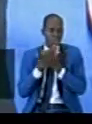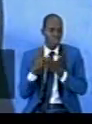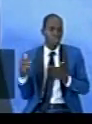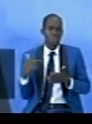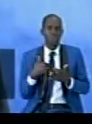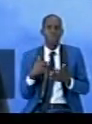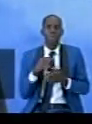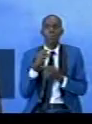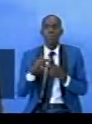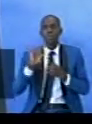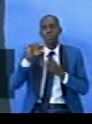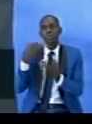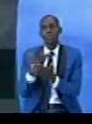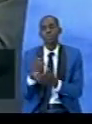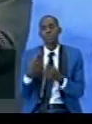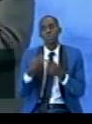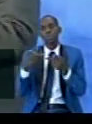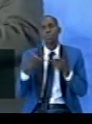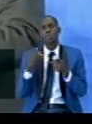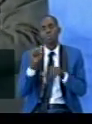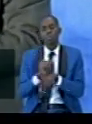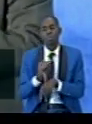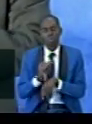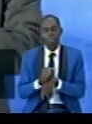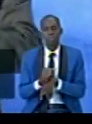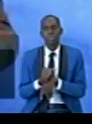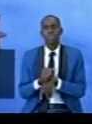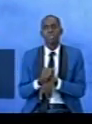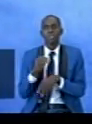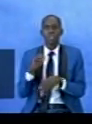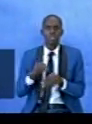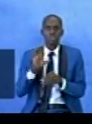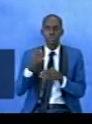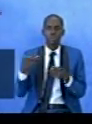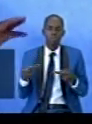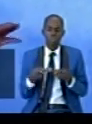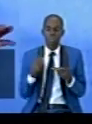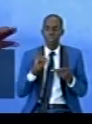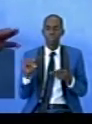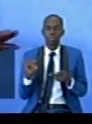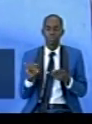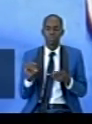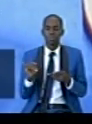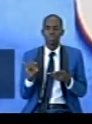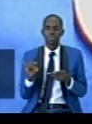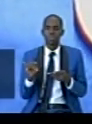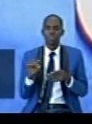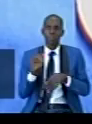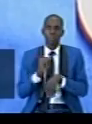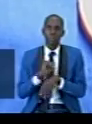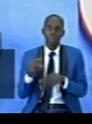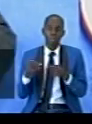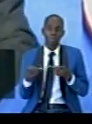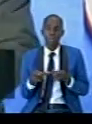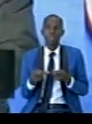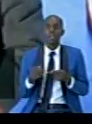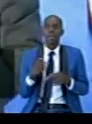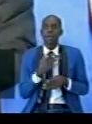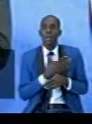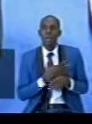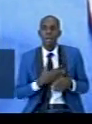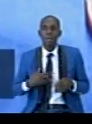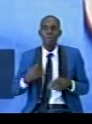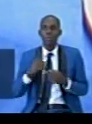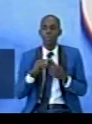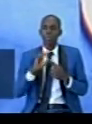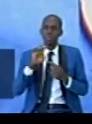our places of work in our profession, there are fathers and mothers, and the other people, when we get